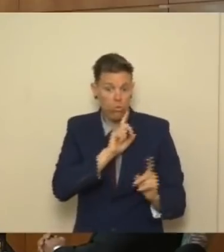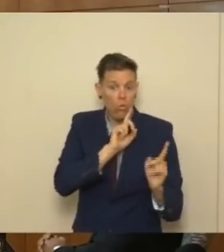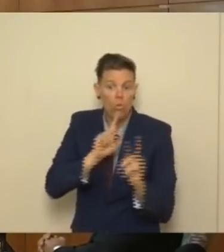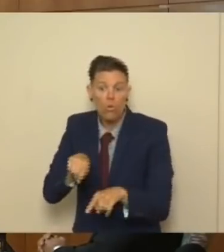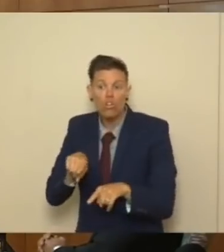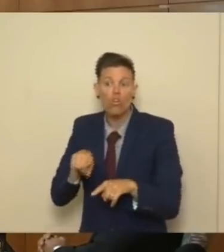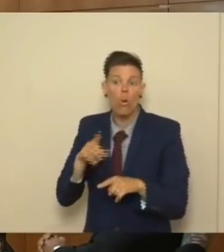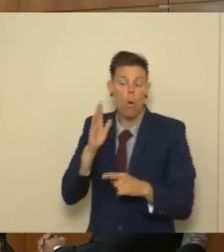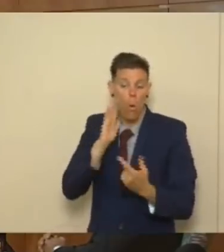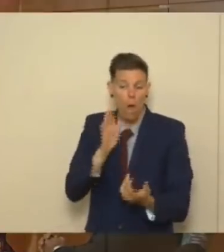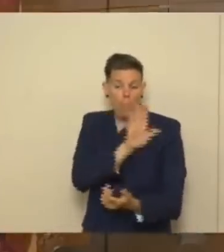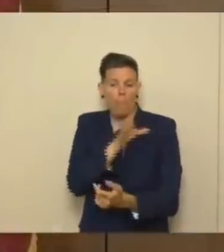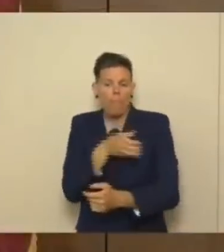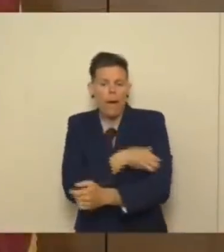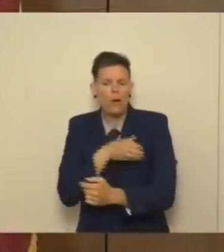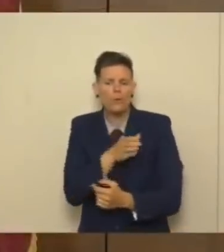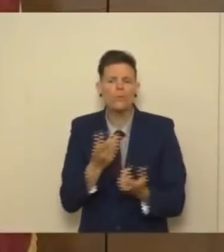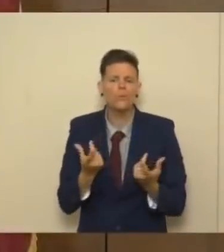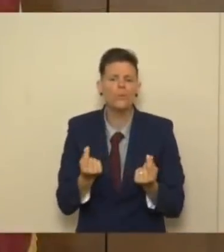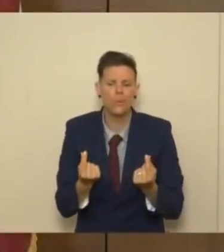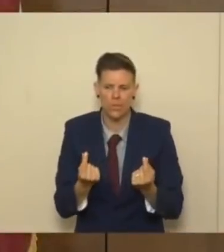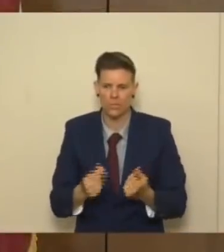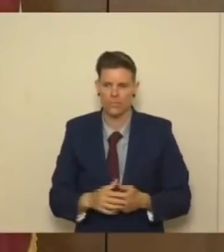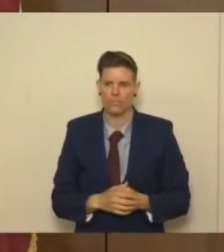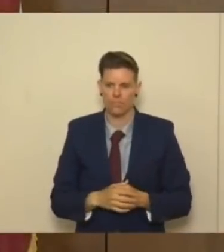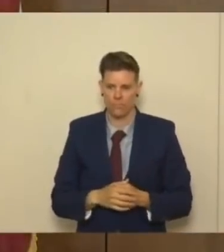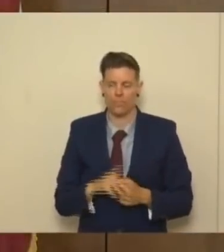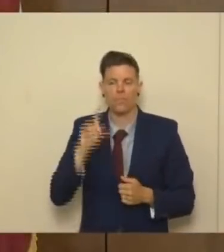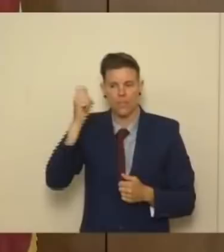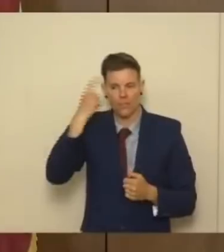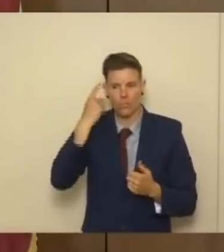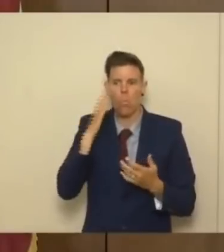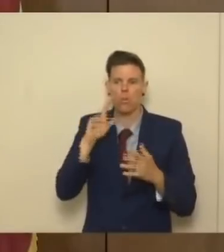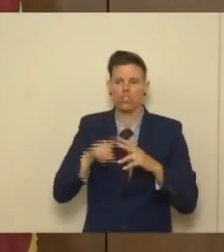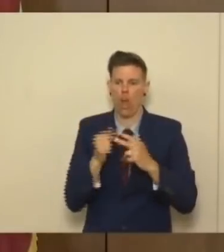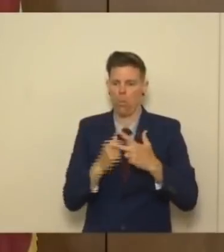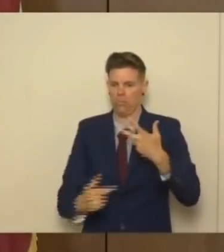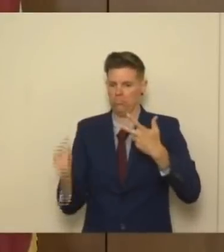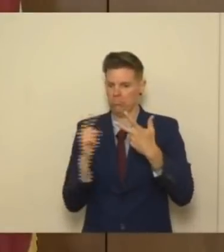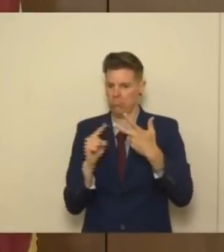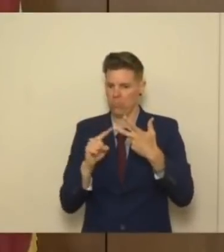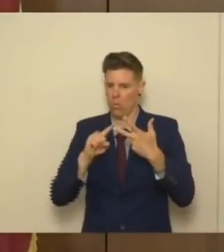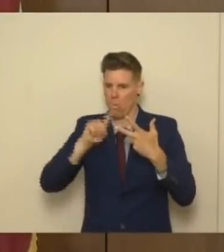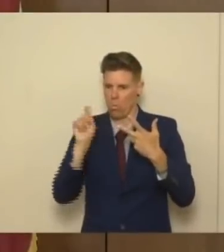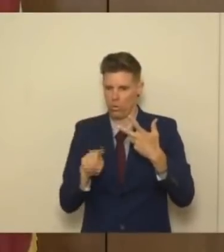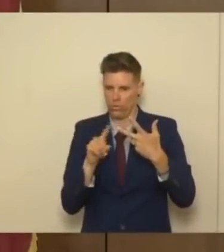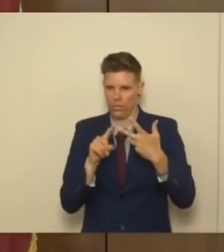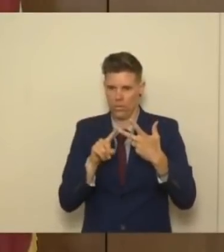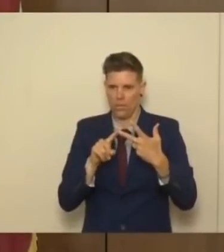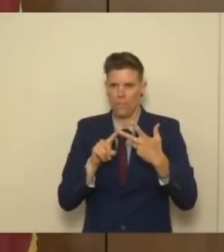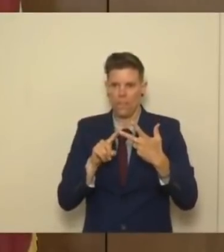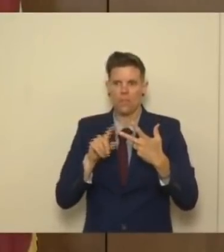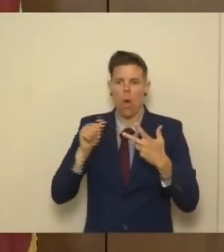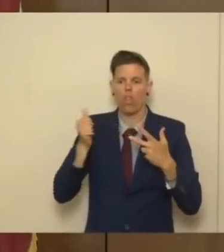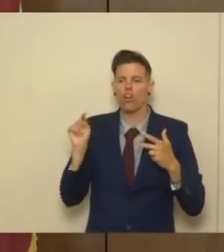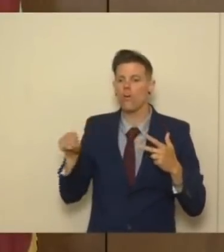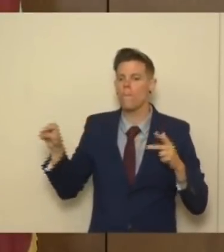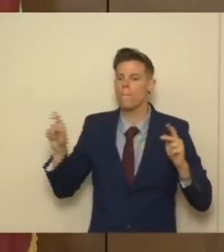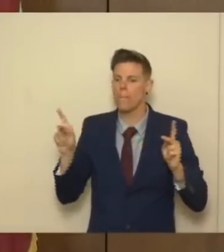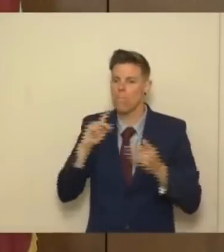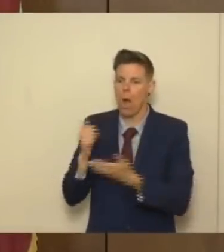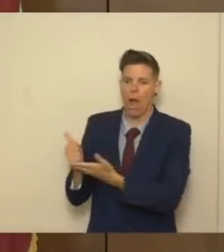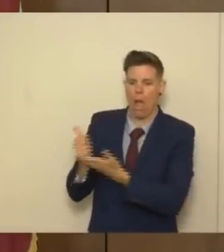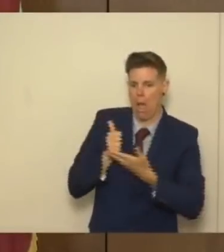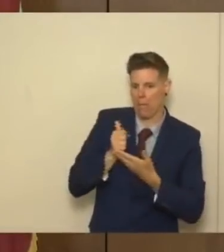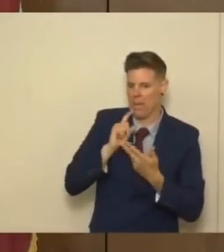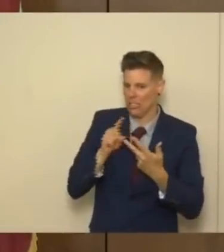folks? Thank you. Yes, I'm going to do the last first, and I've got partners who will help me make sure I answer all those questions, Chris. Well, it's